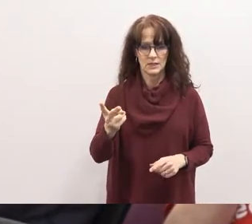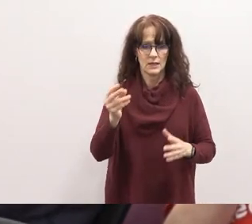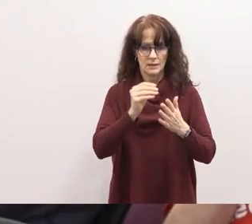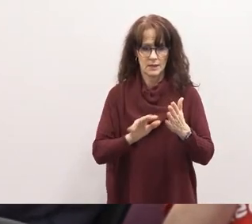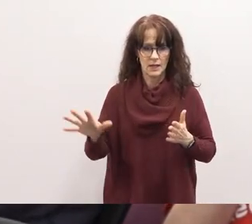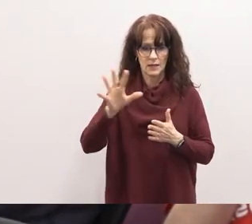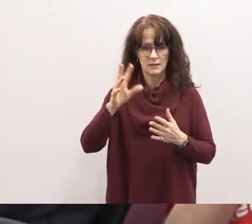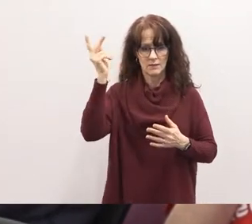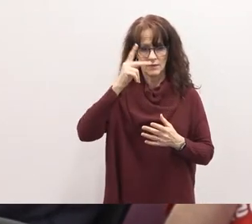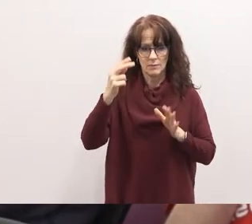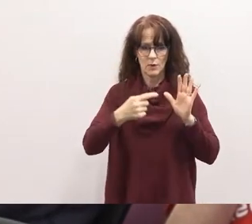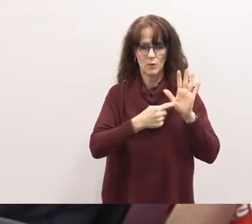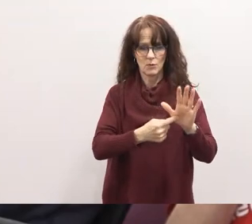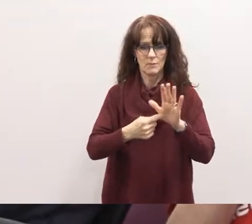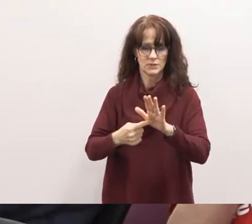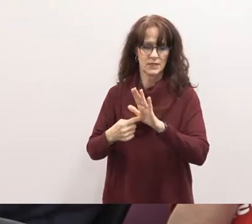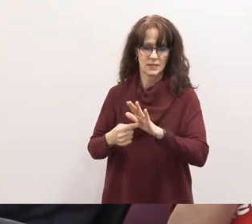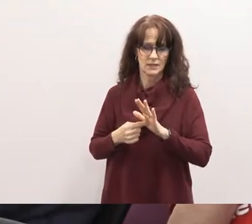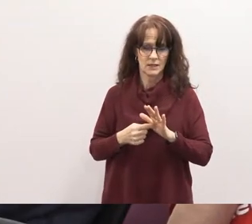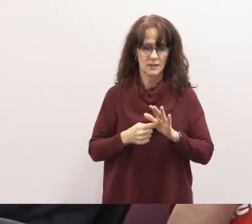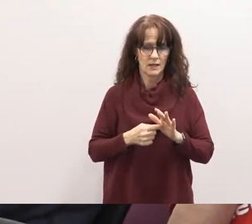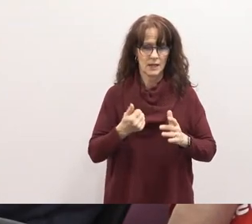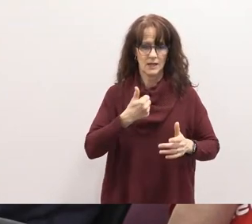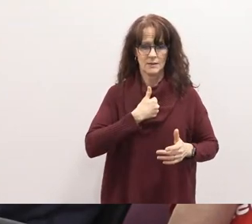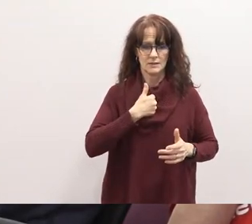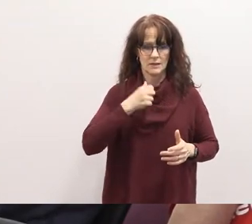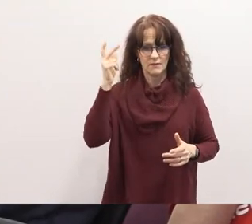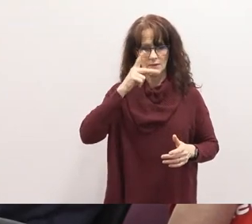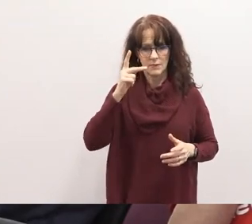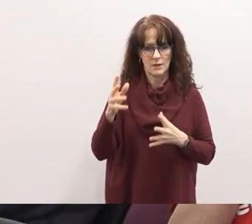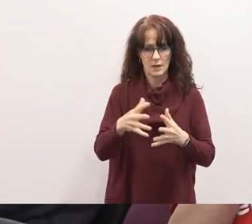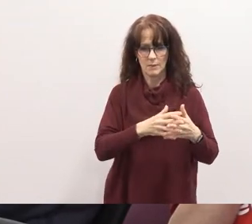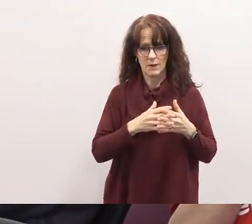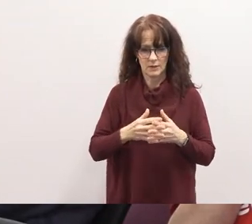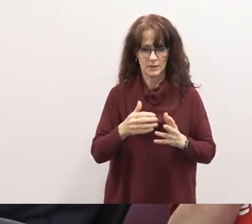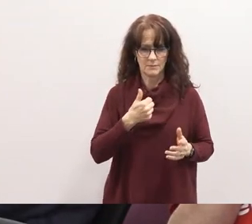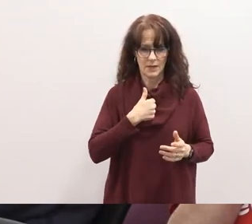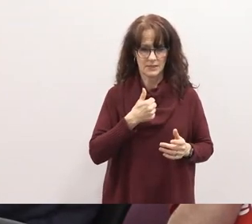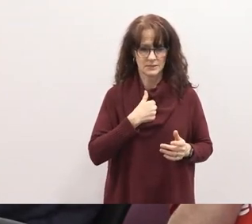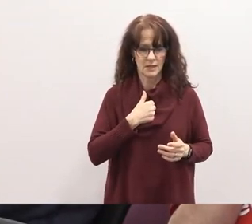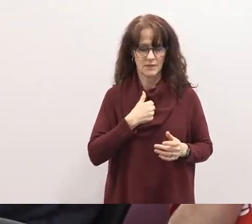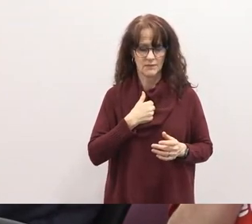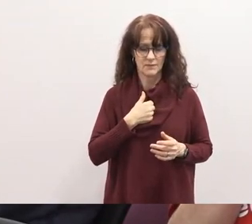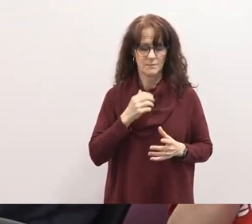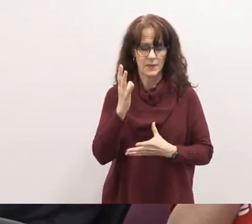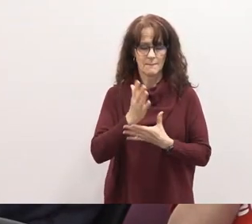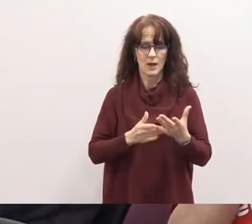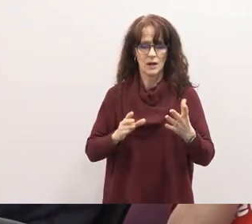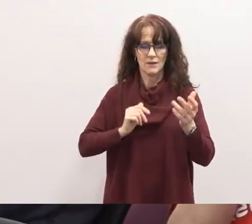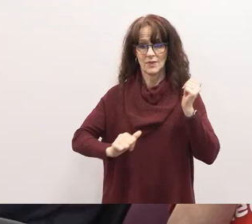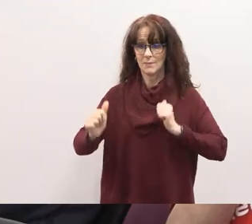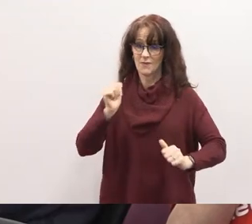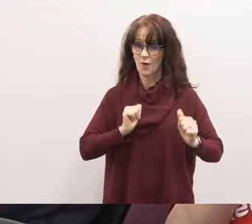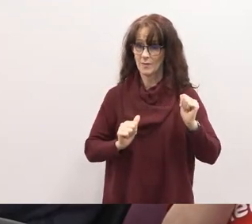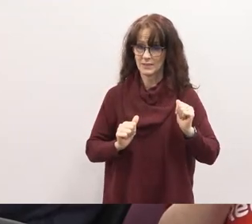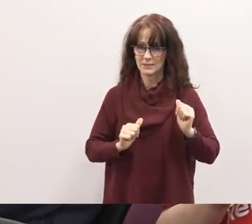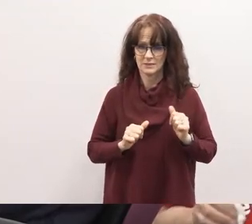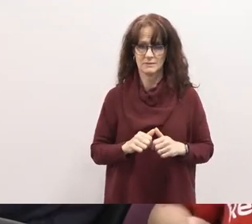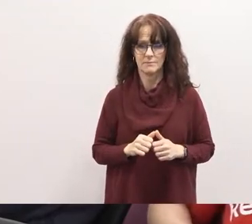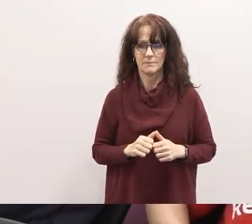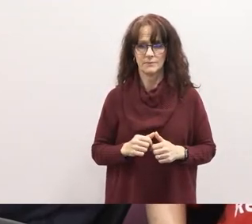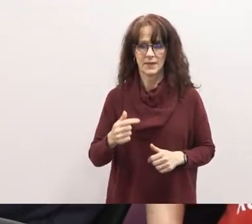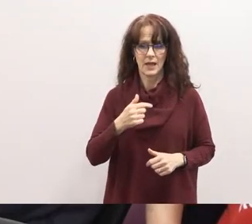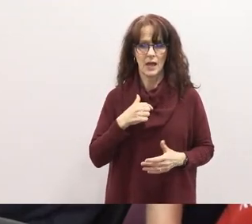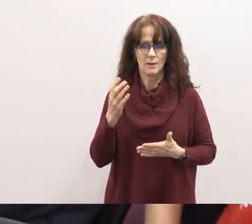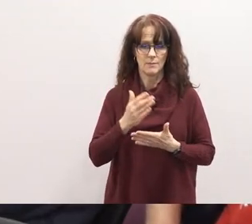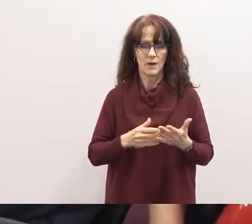and Filipino representation as a Filipino-American myself, but also be a part of the performance, because I am